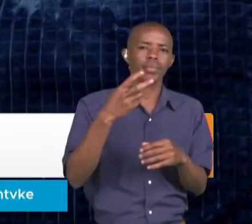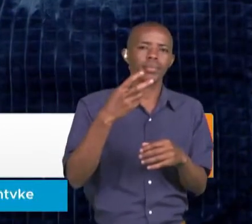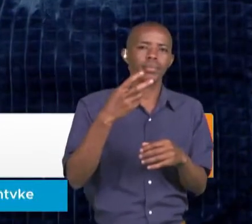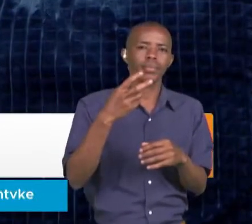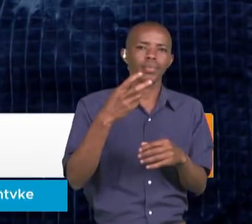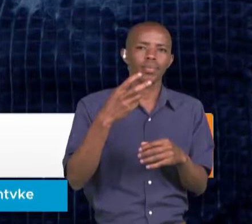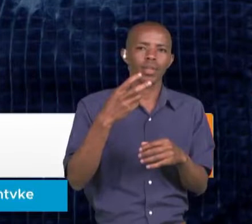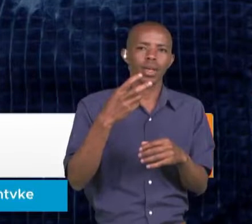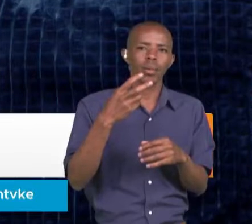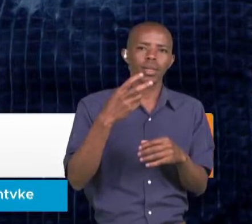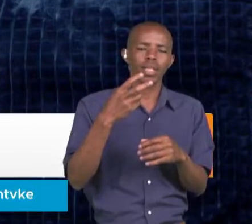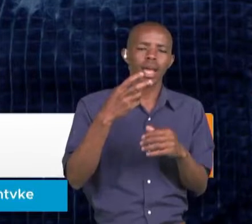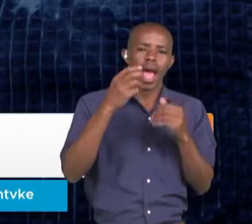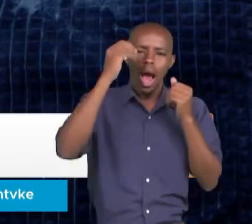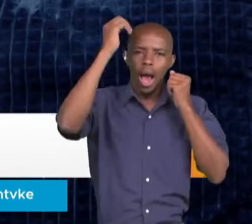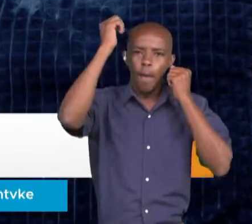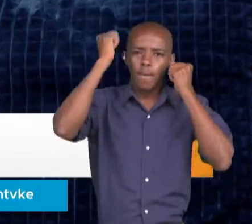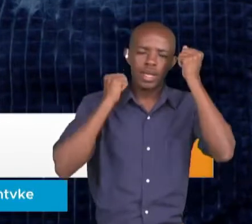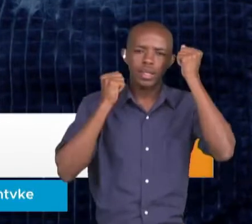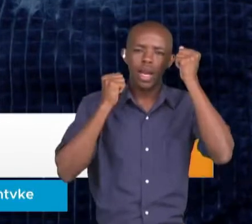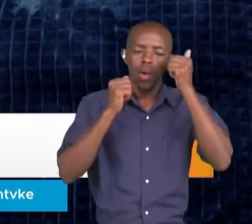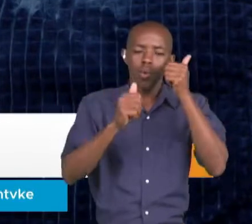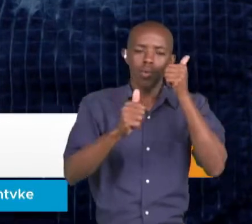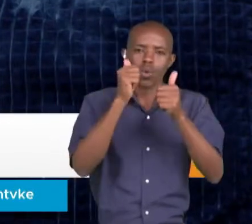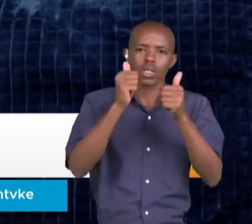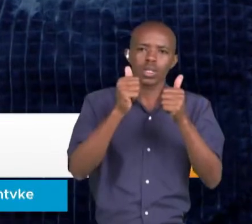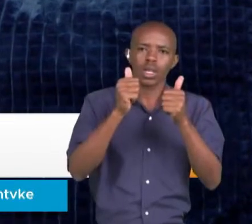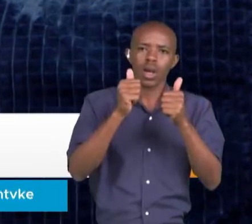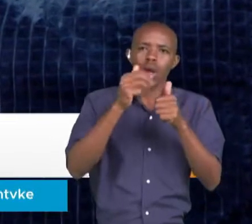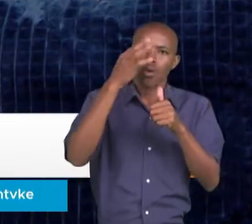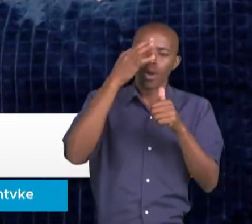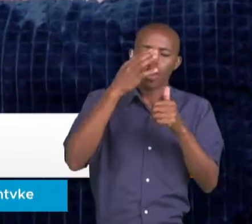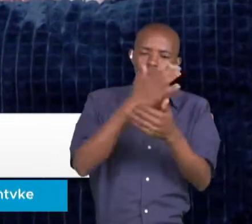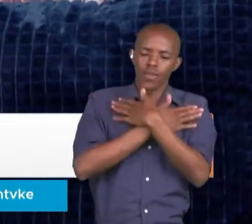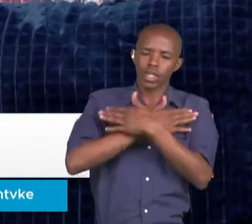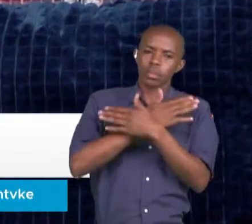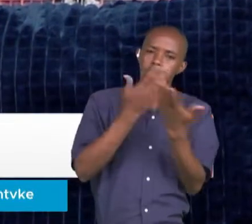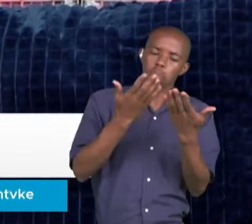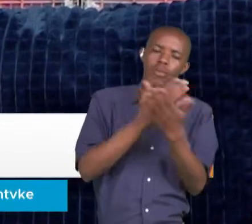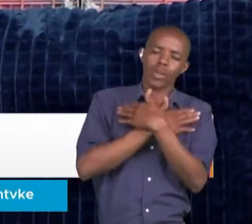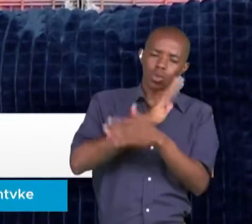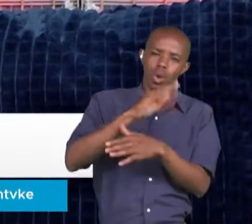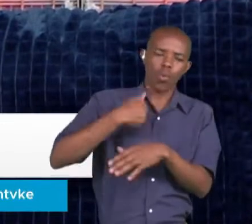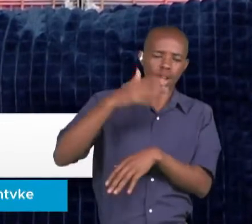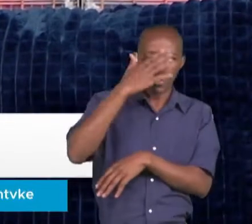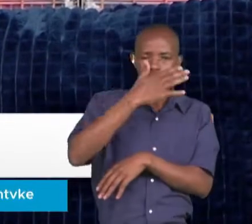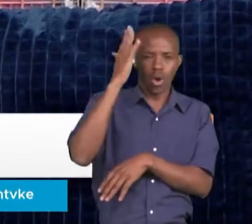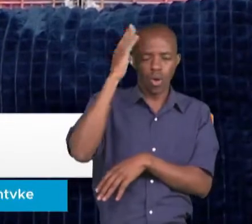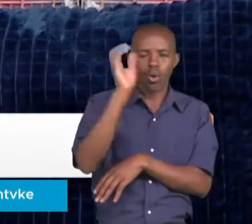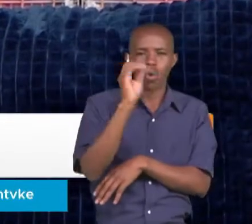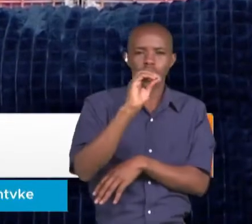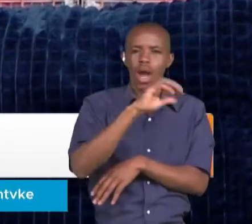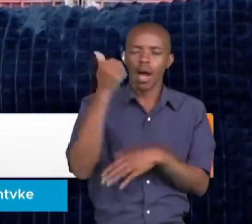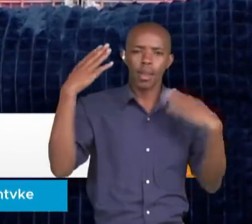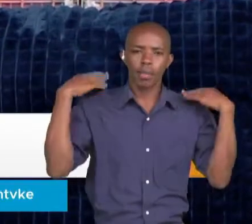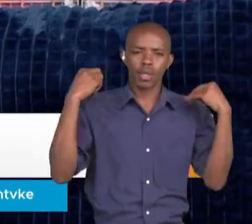at a ragtag army that has, their friends could be our friends. Mm-hmm. We don't know. That's the problem. The other fact is that the